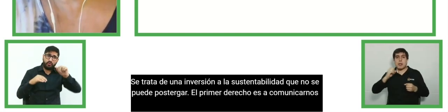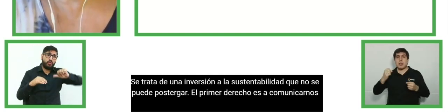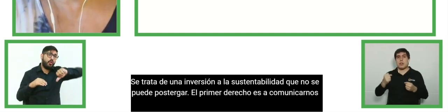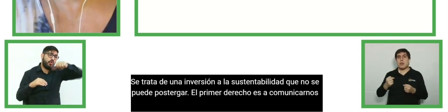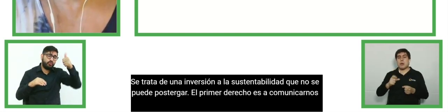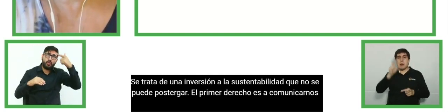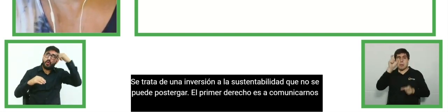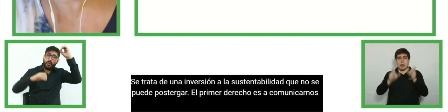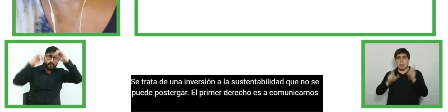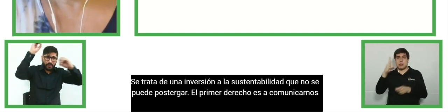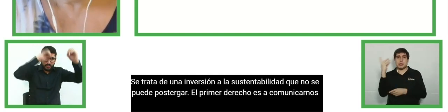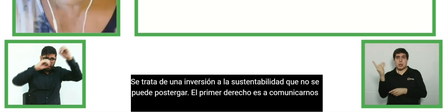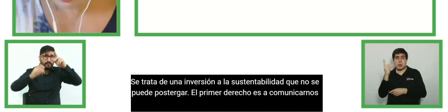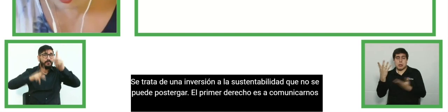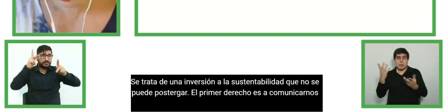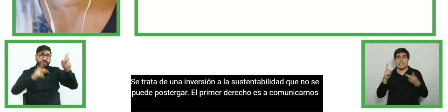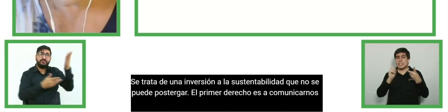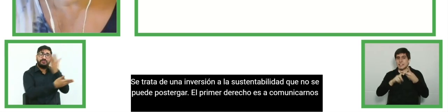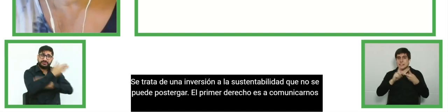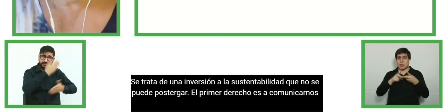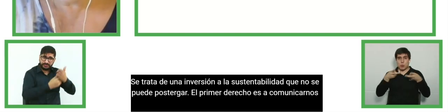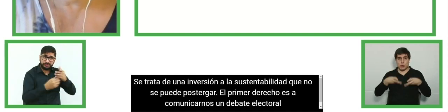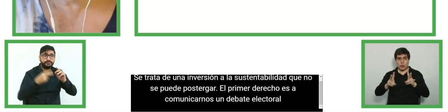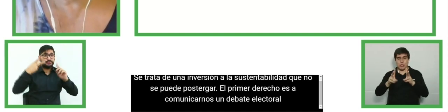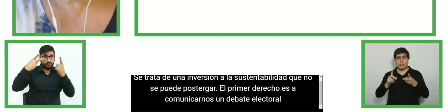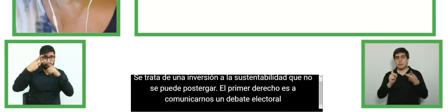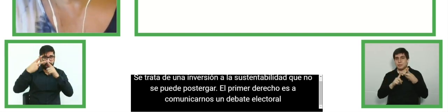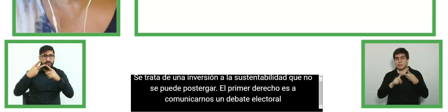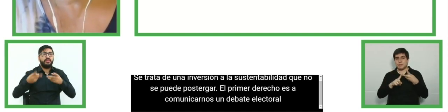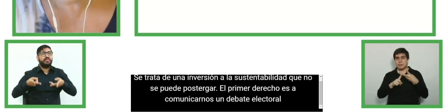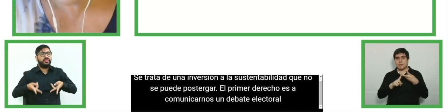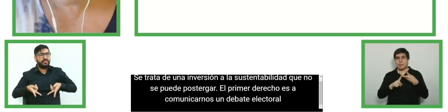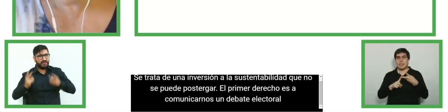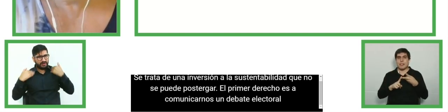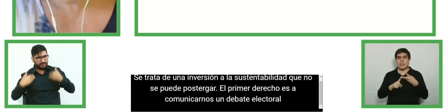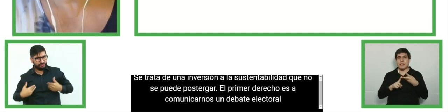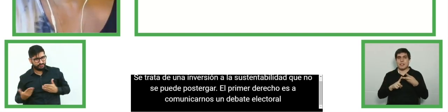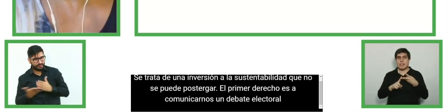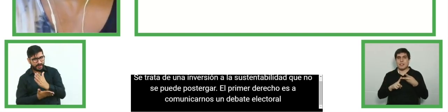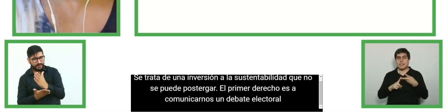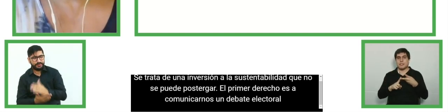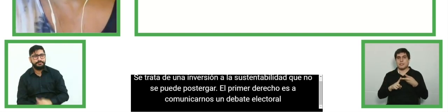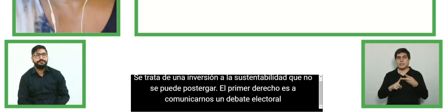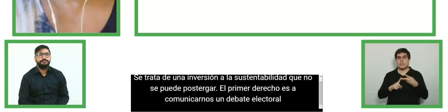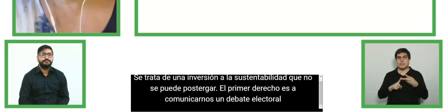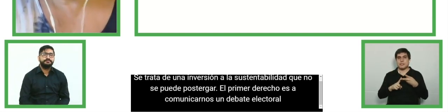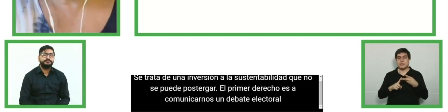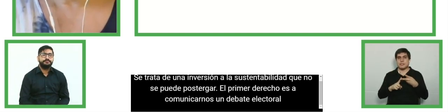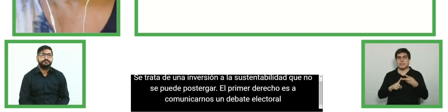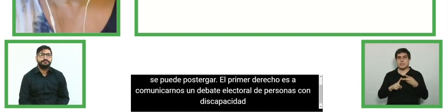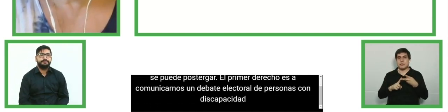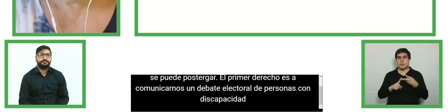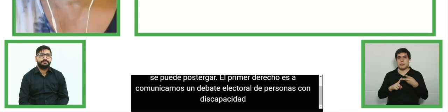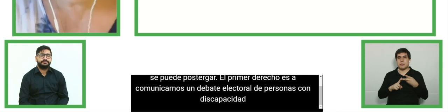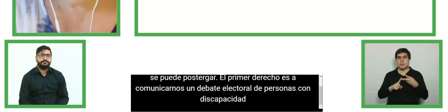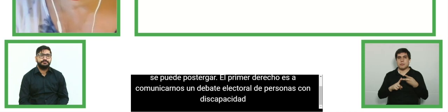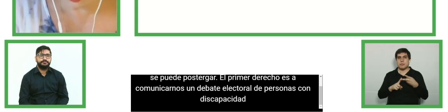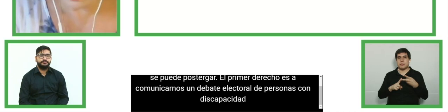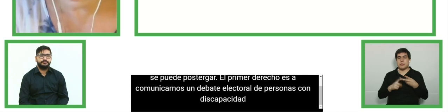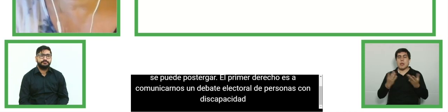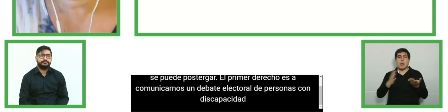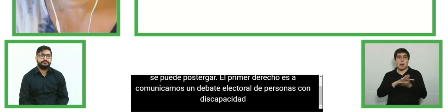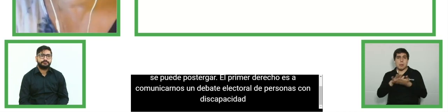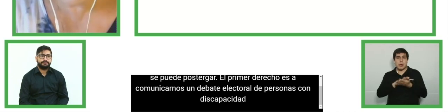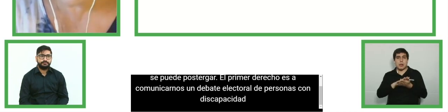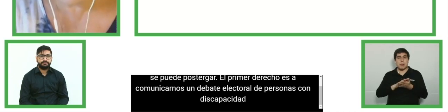is to be communicated. For example, sound signals to